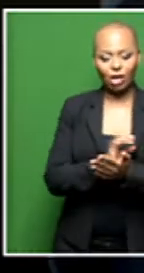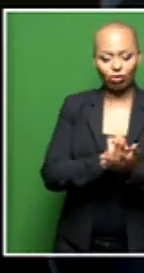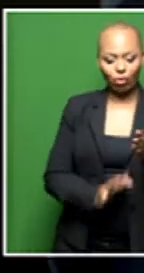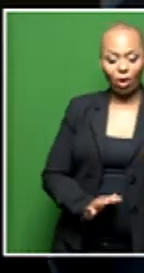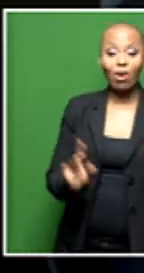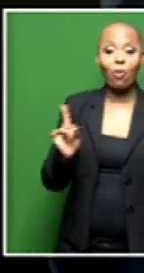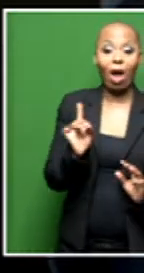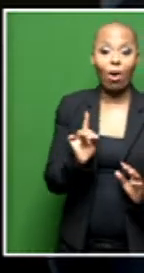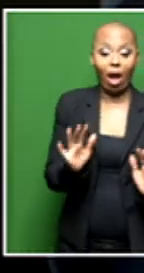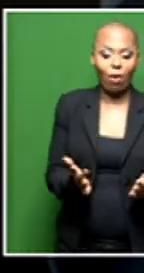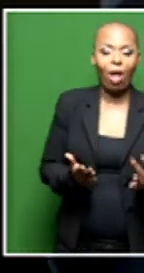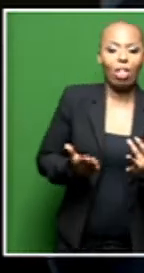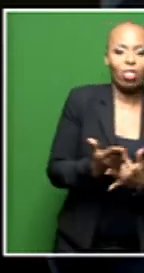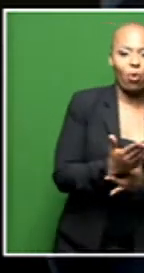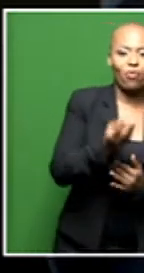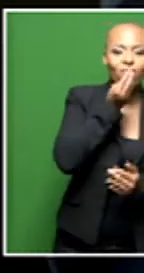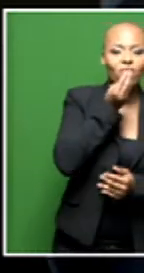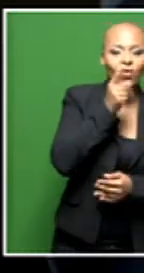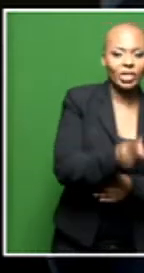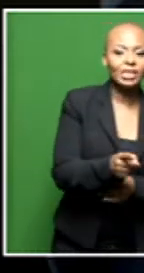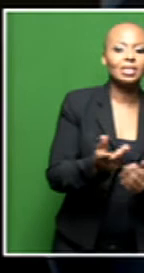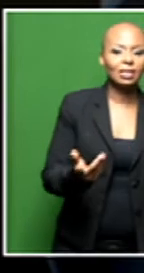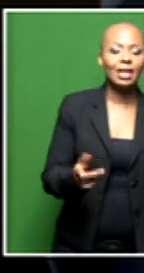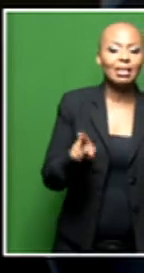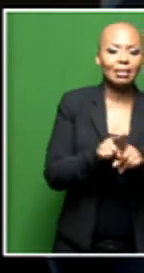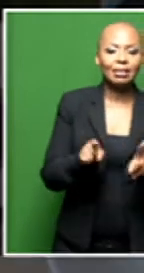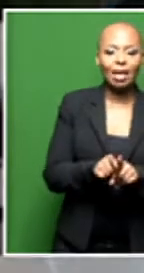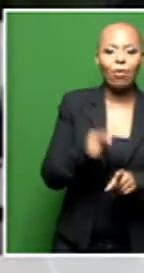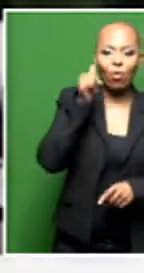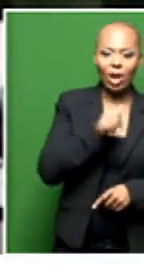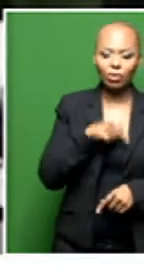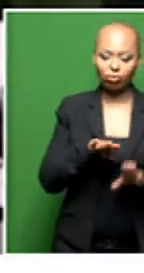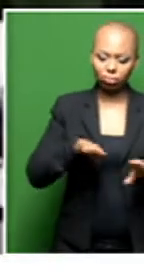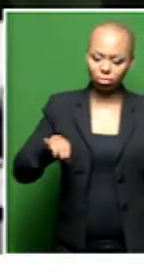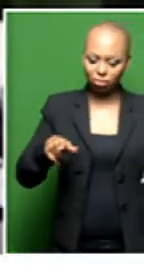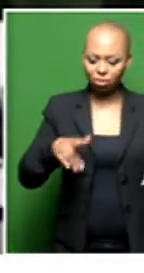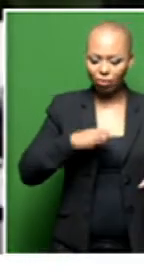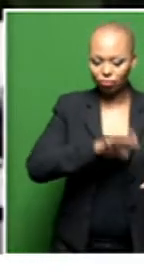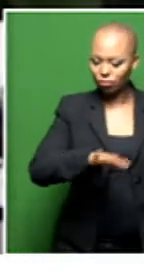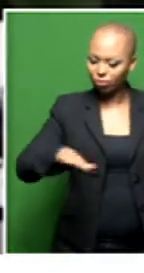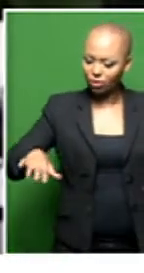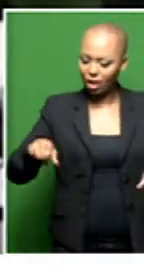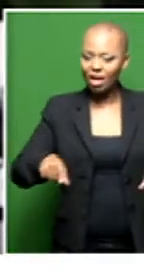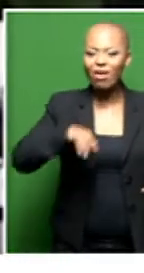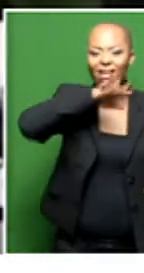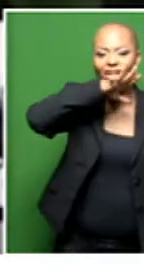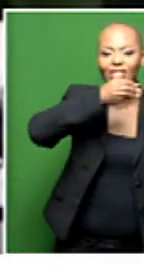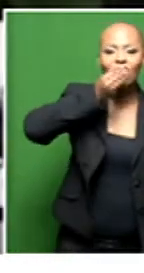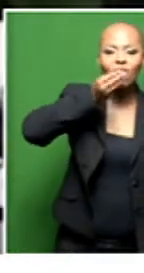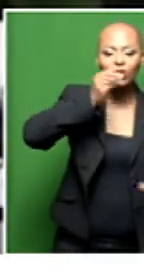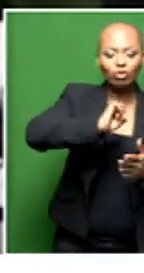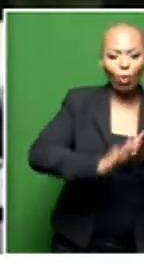for those people who are avid book collectors, this has to be on your shelf because it's part of our story, about our Afrikaans food story.